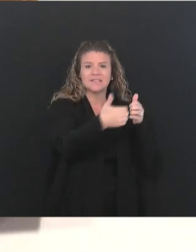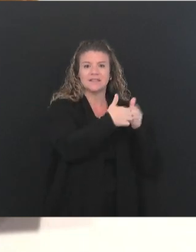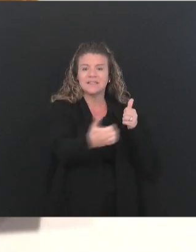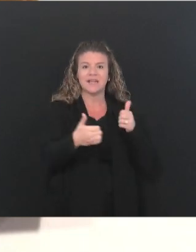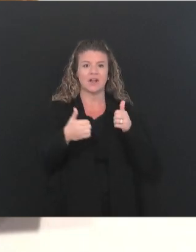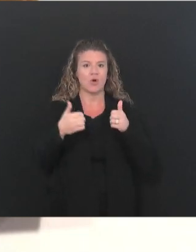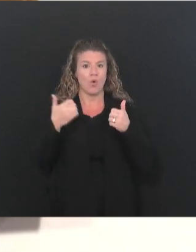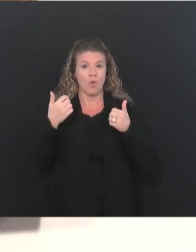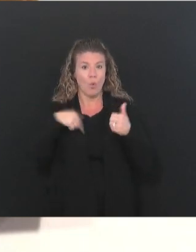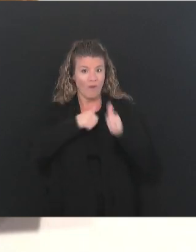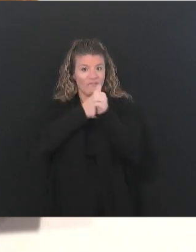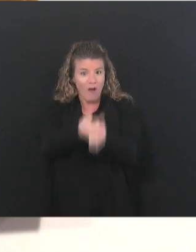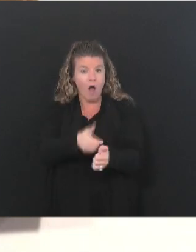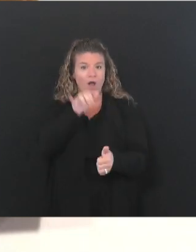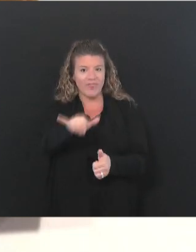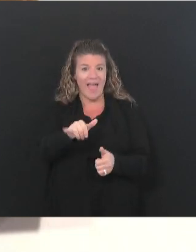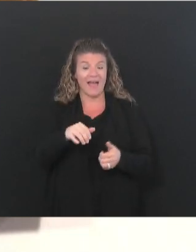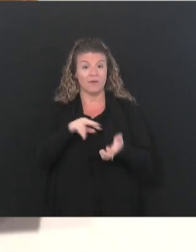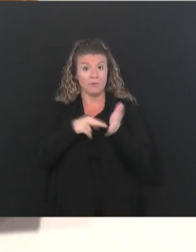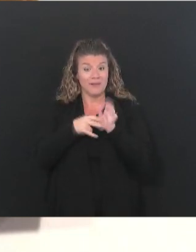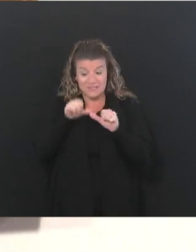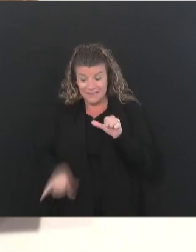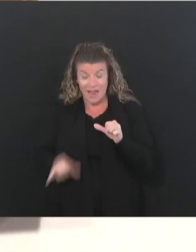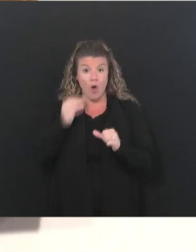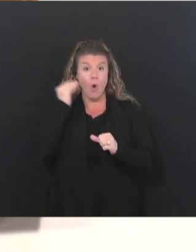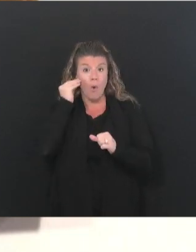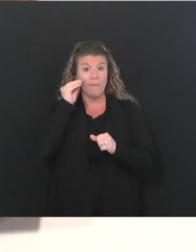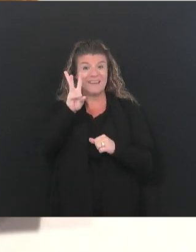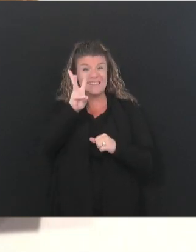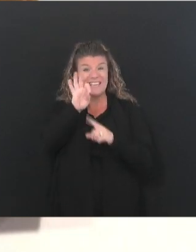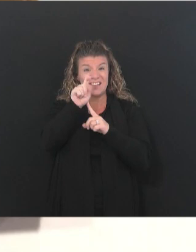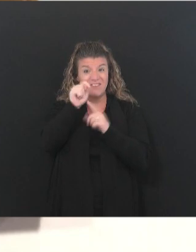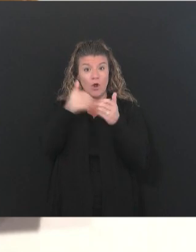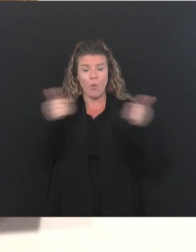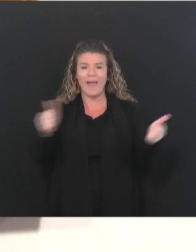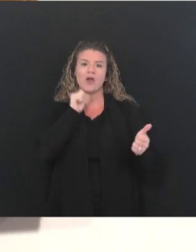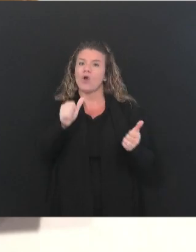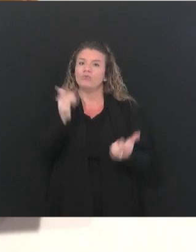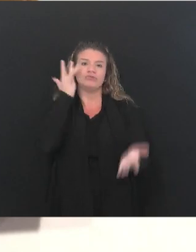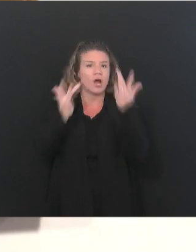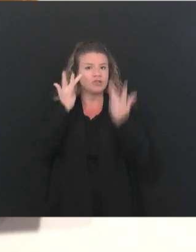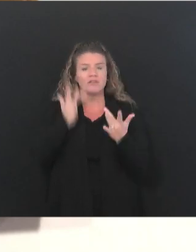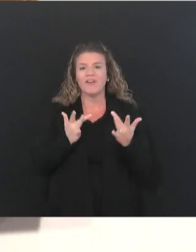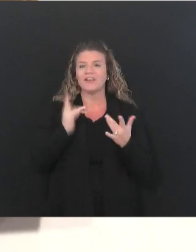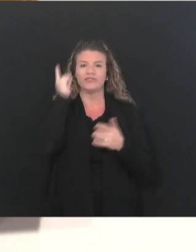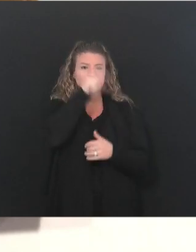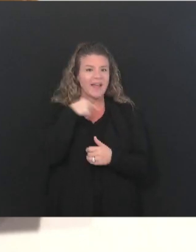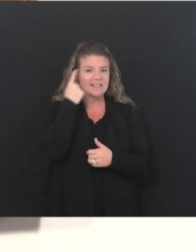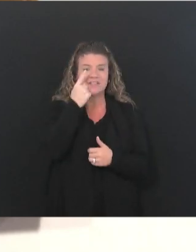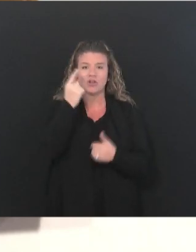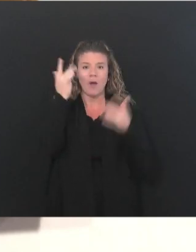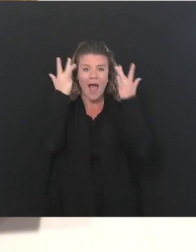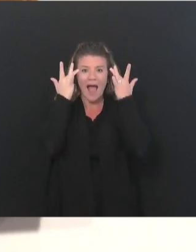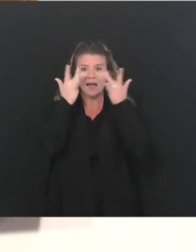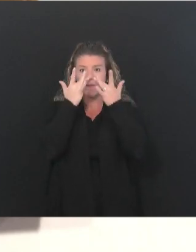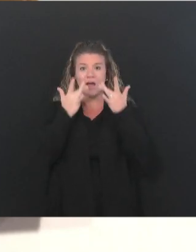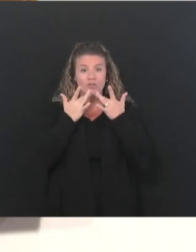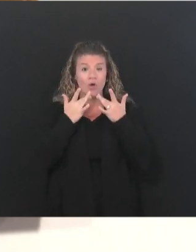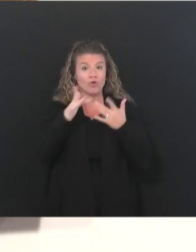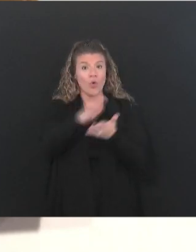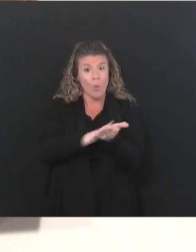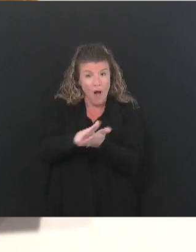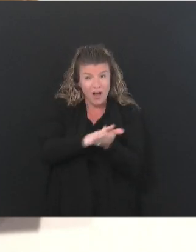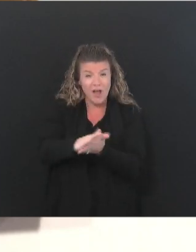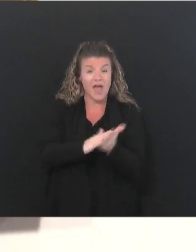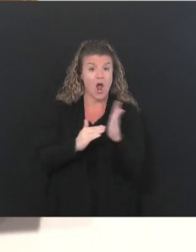feet away, staying at home, protecting yourself, don't put your hands to your mouth or your face or your eyes, wash your hands